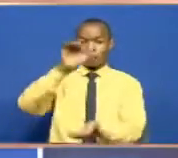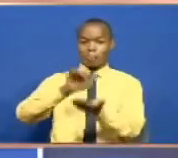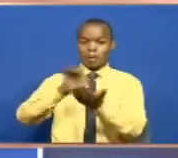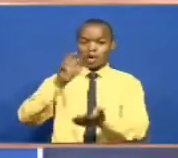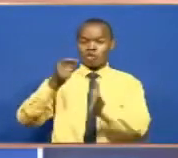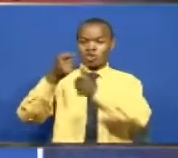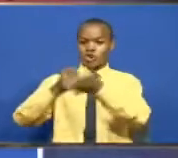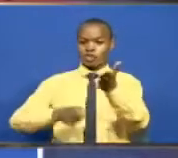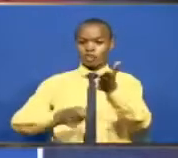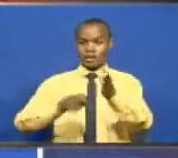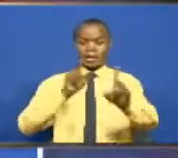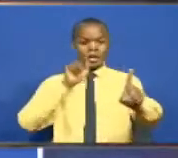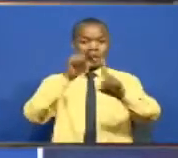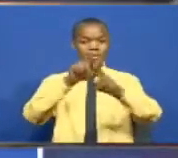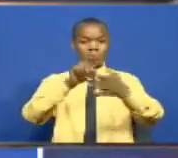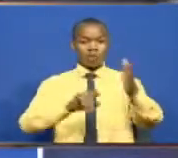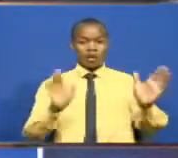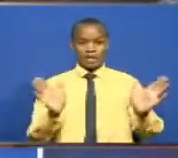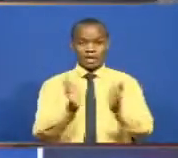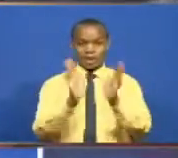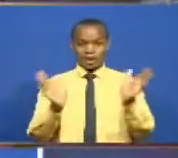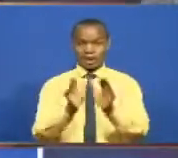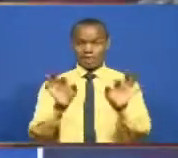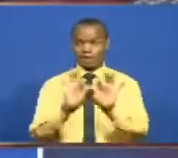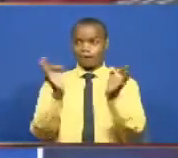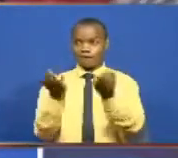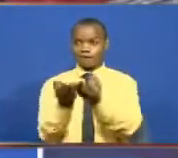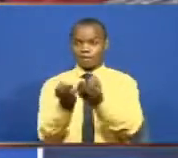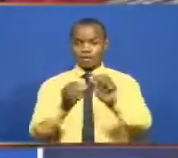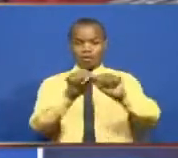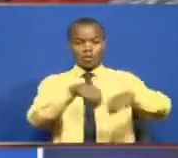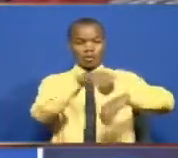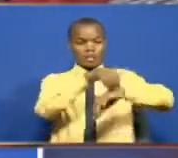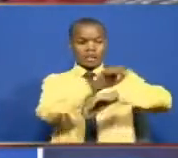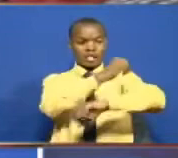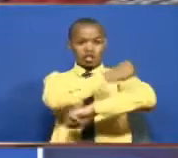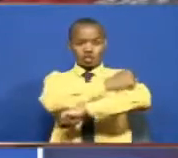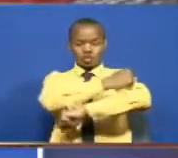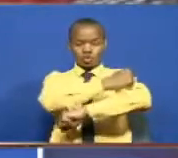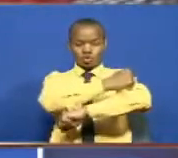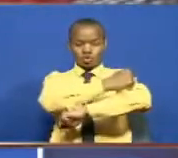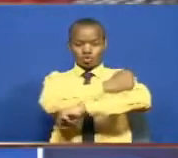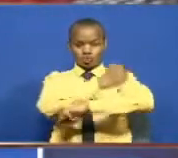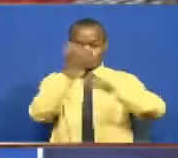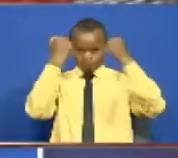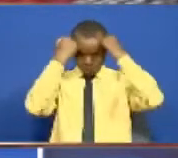in a campaign aimed at encouraging families to send their children to school.